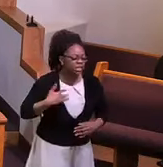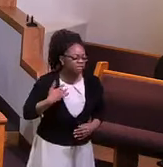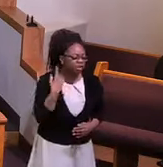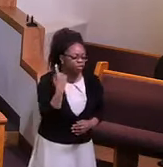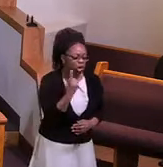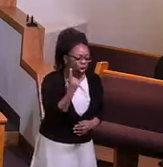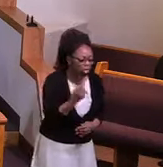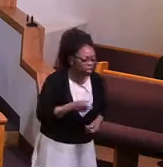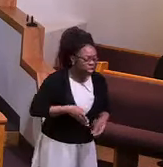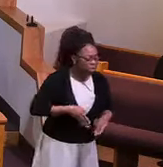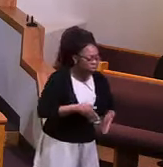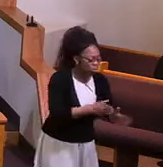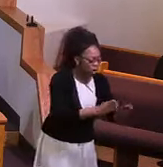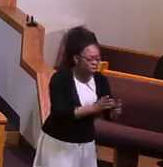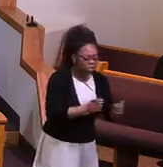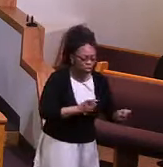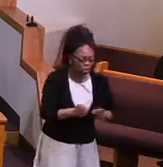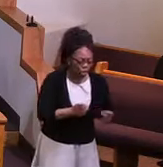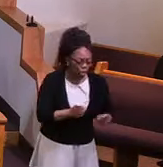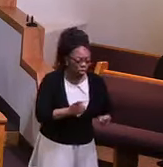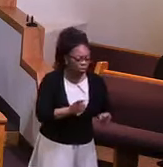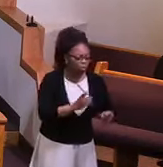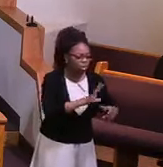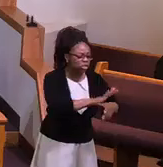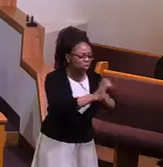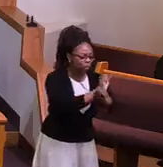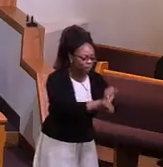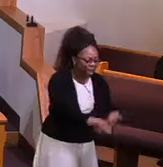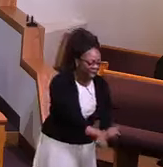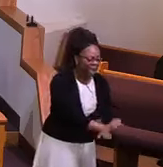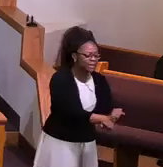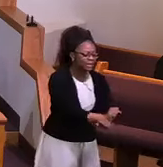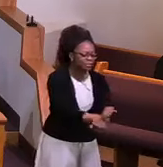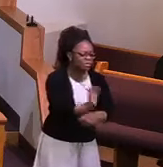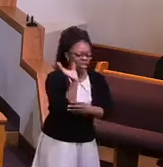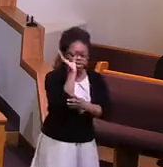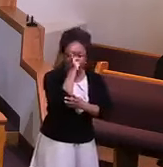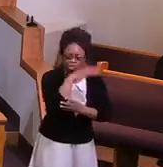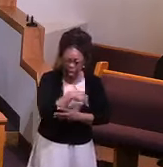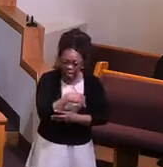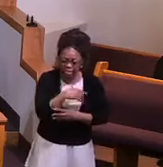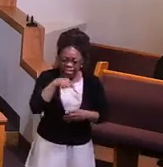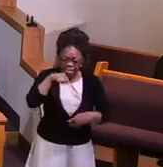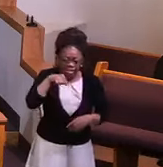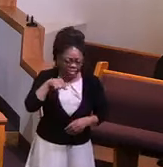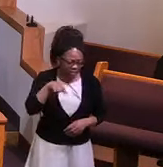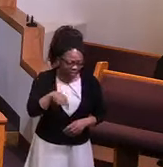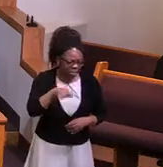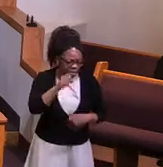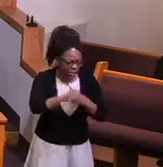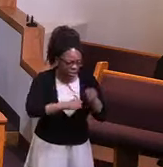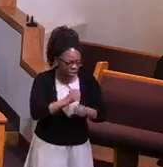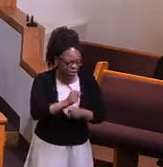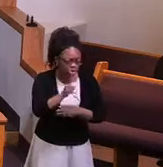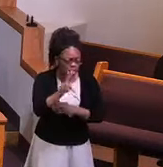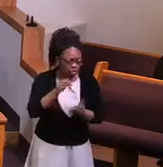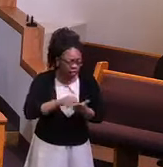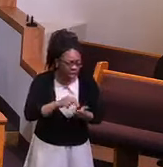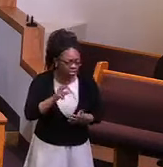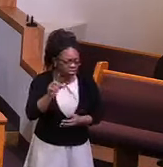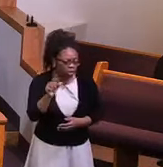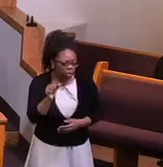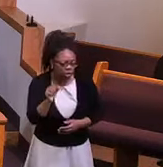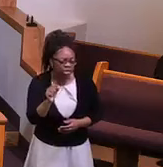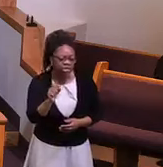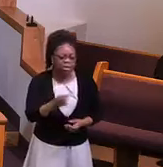way to control him was to burn him. Isn't that strange that 2020, so many of our brothers, our cousins,